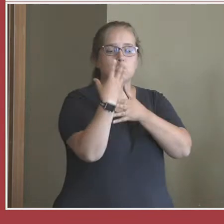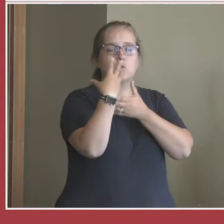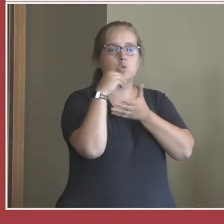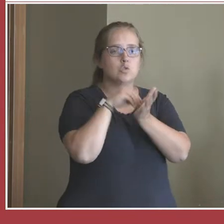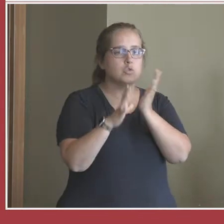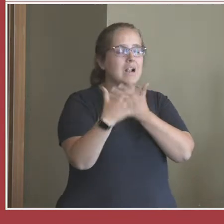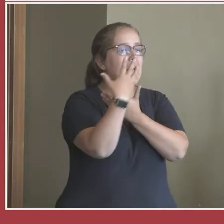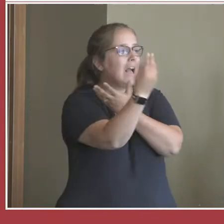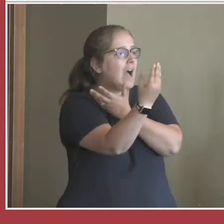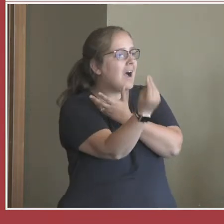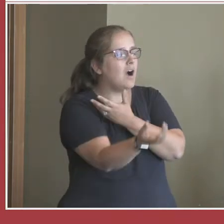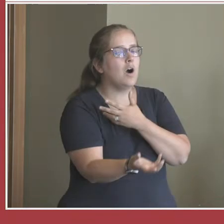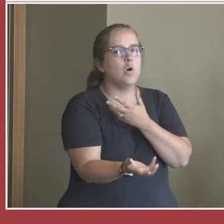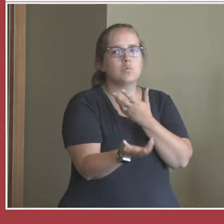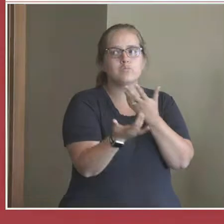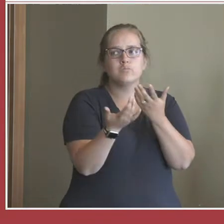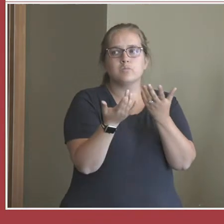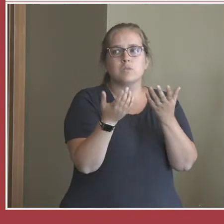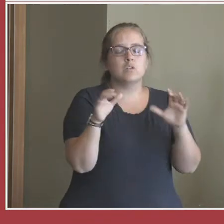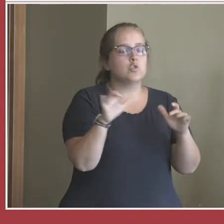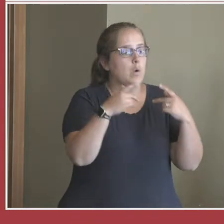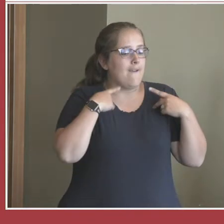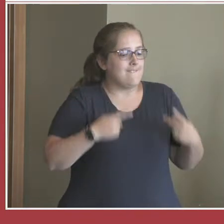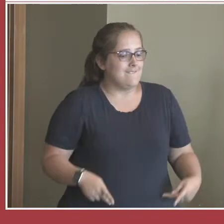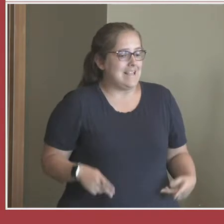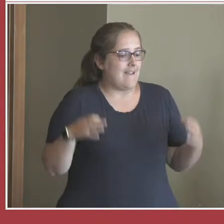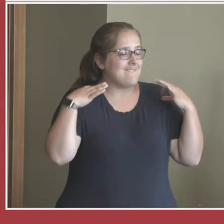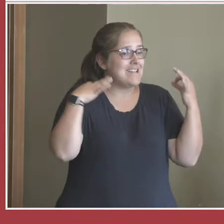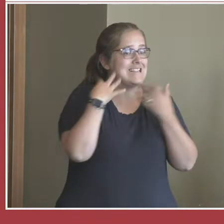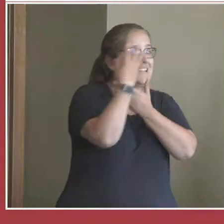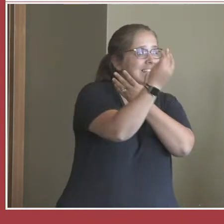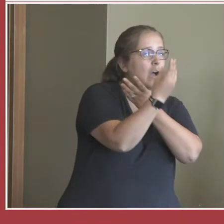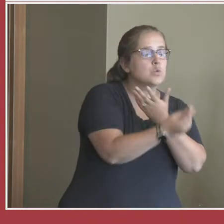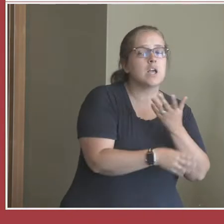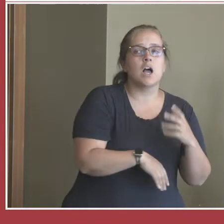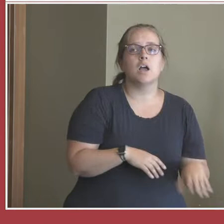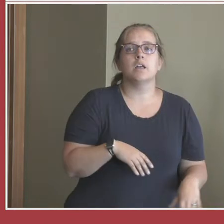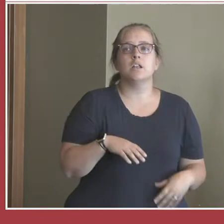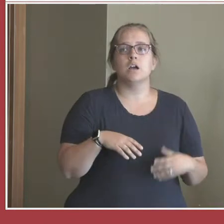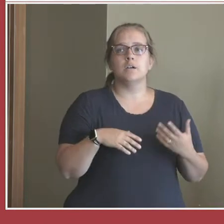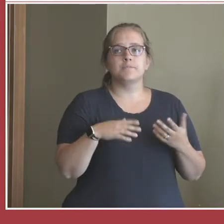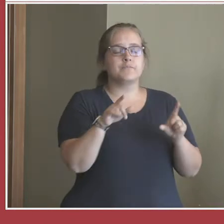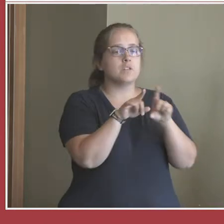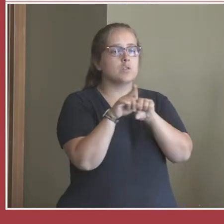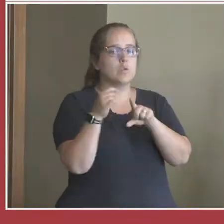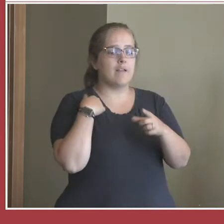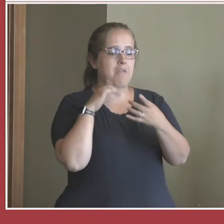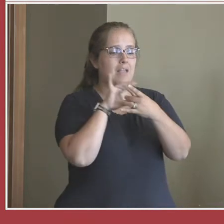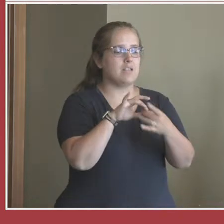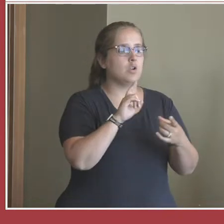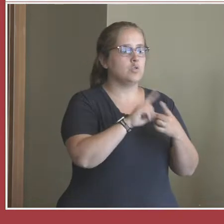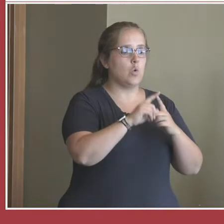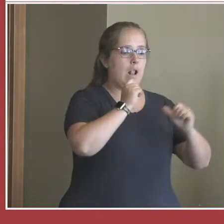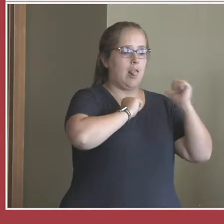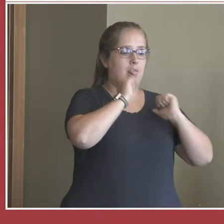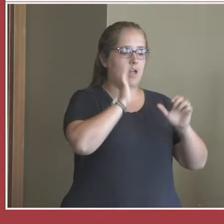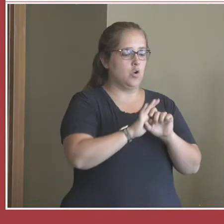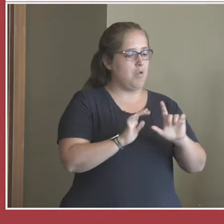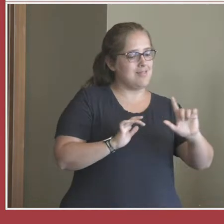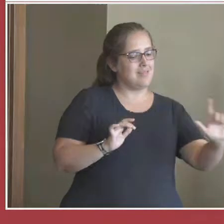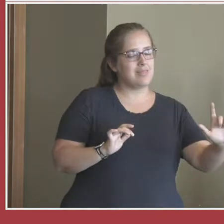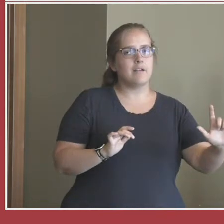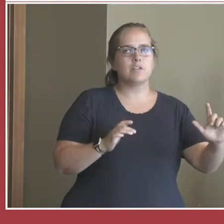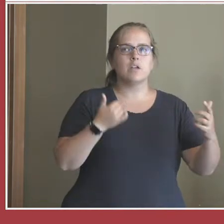there to, do physical fitness outside. There'll also be a connection to the theater on the west,